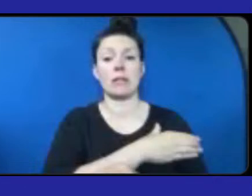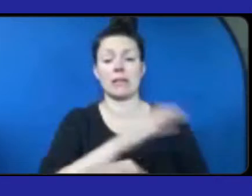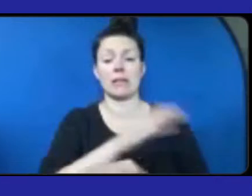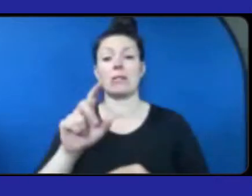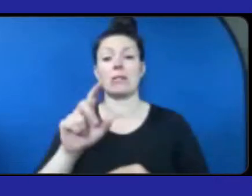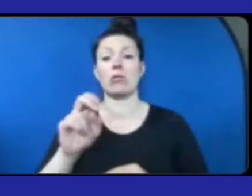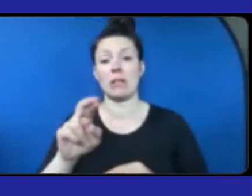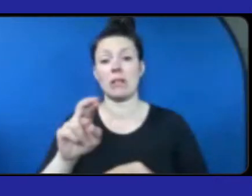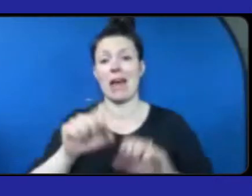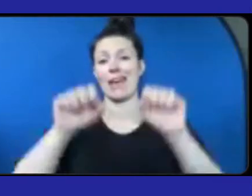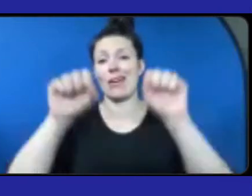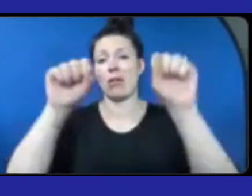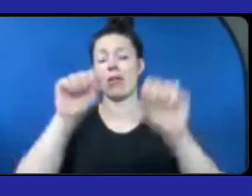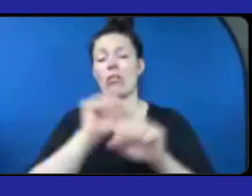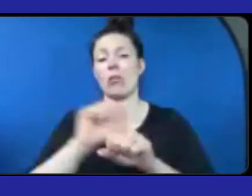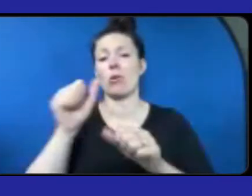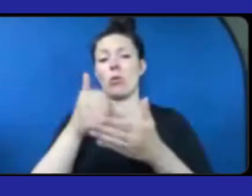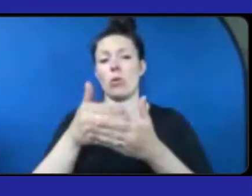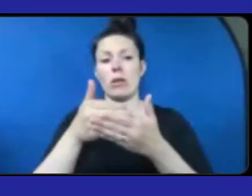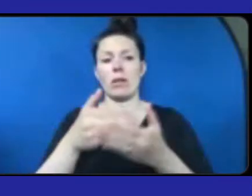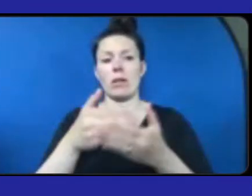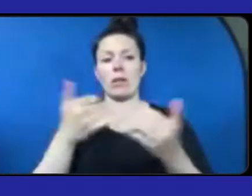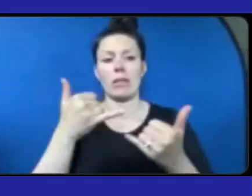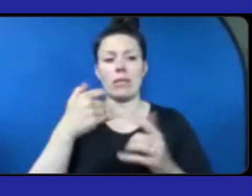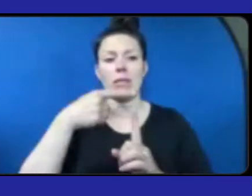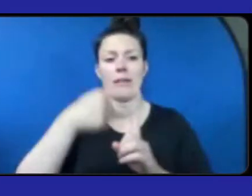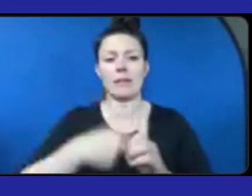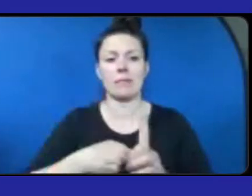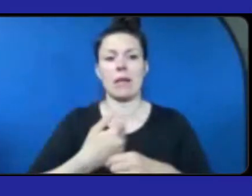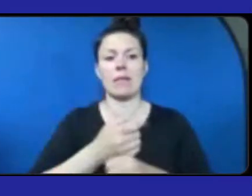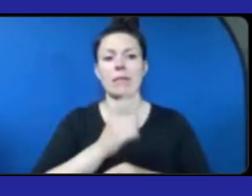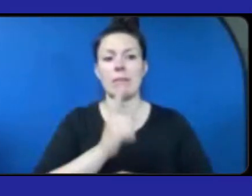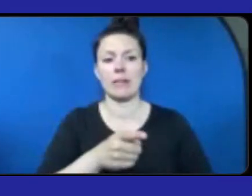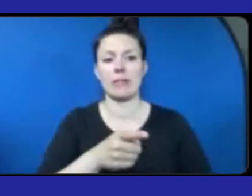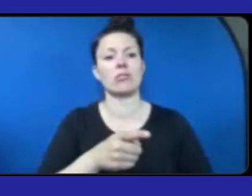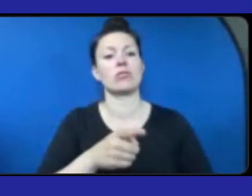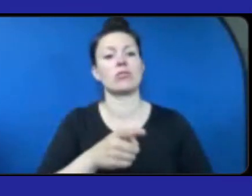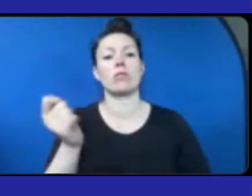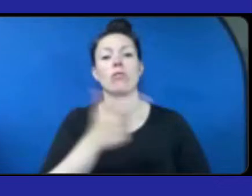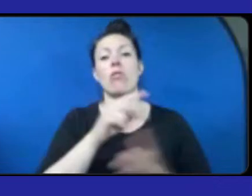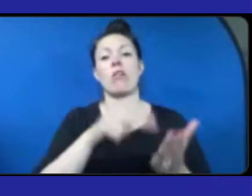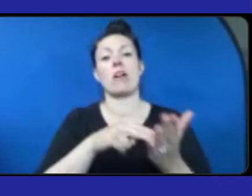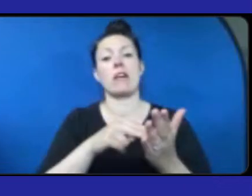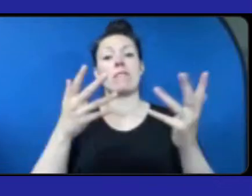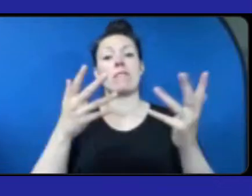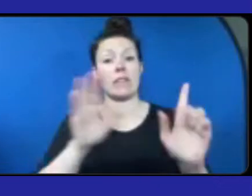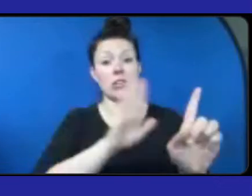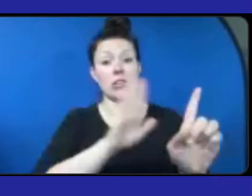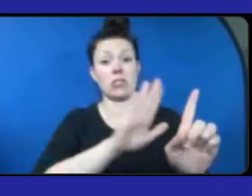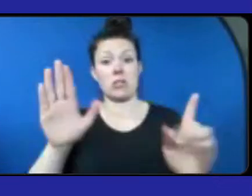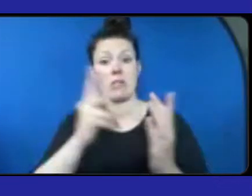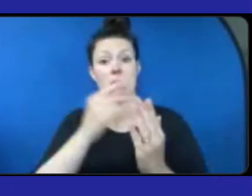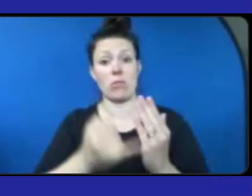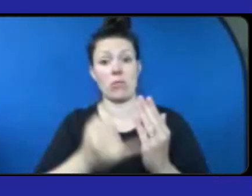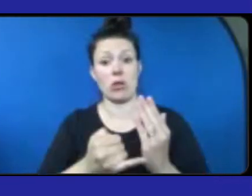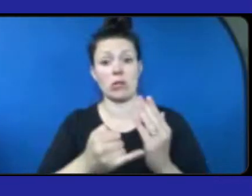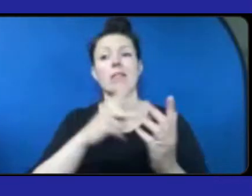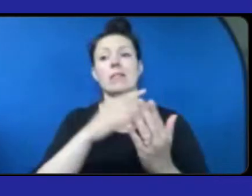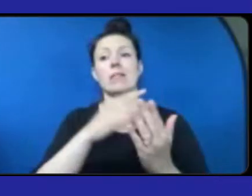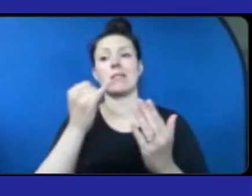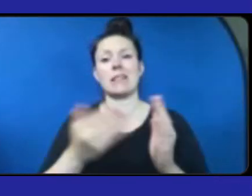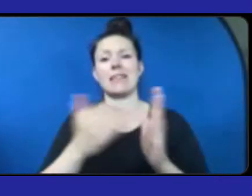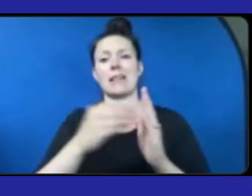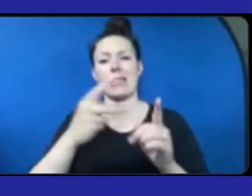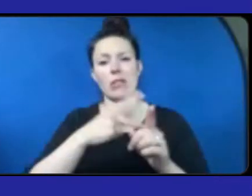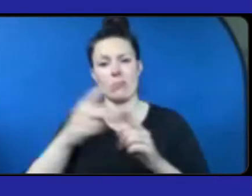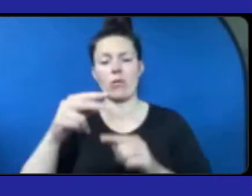We'll be working very closely with NYSDA this month to ensure that all of our nurses complete their projects. And again, these projects are